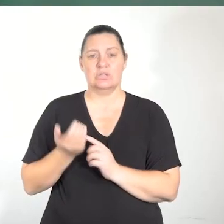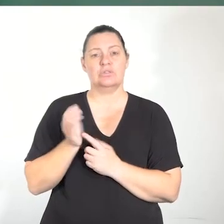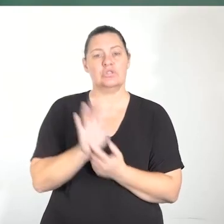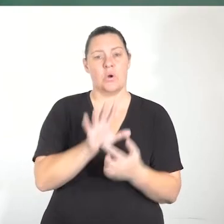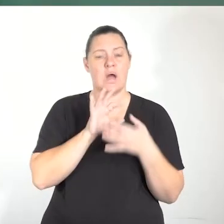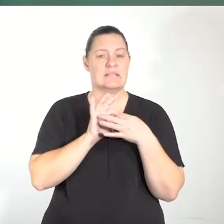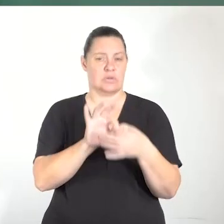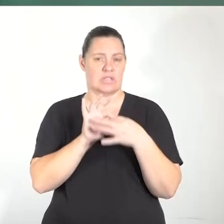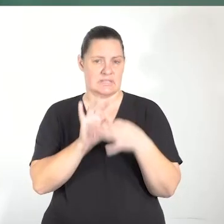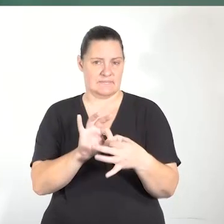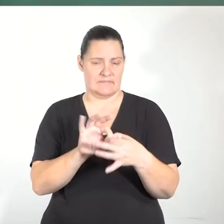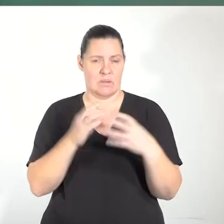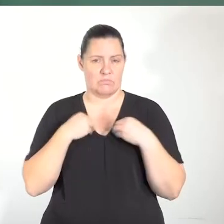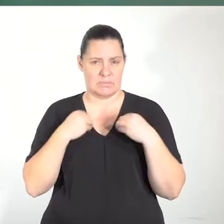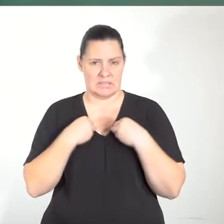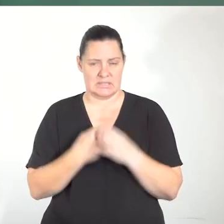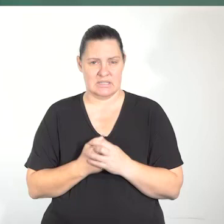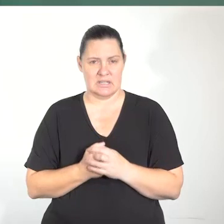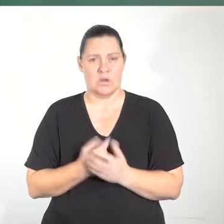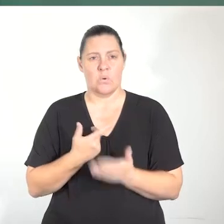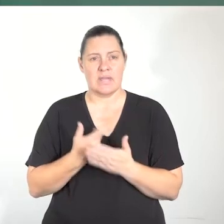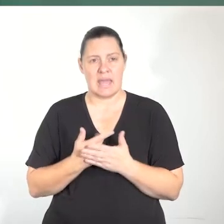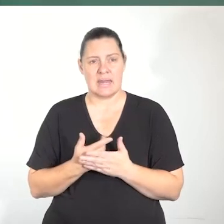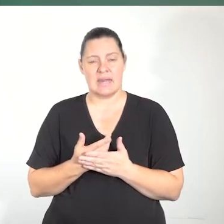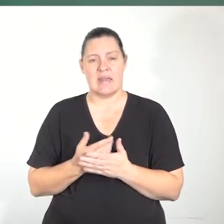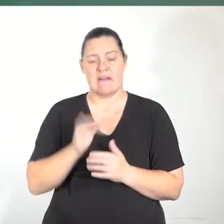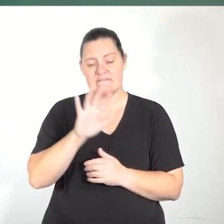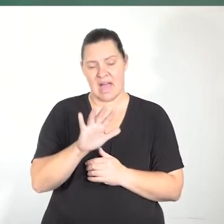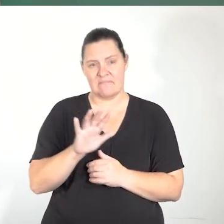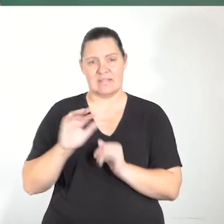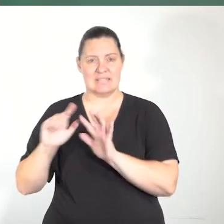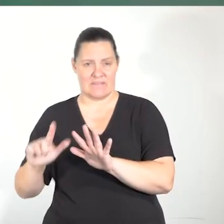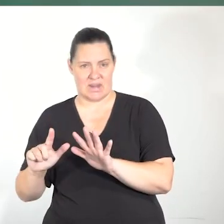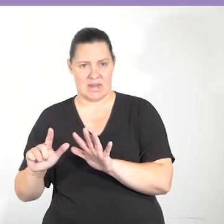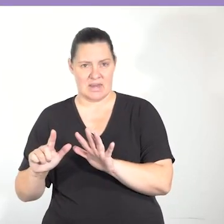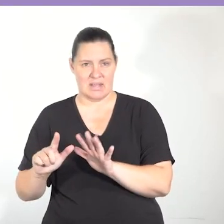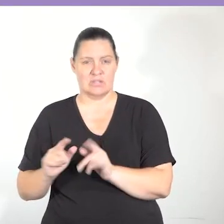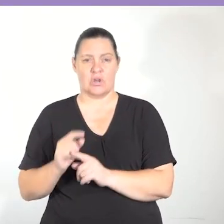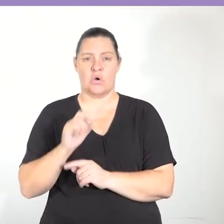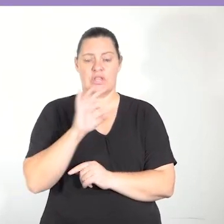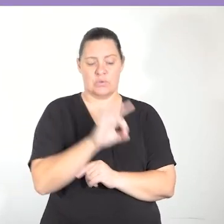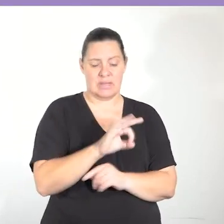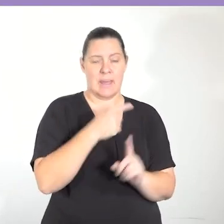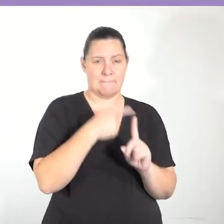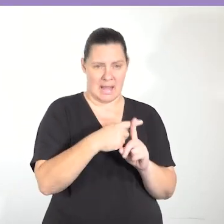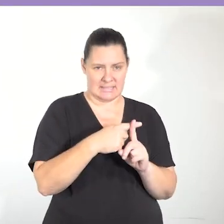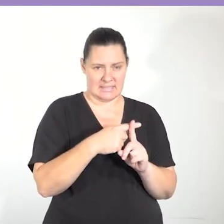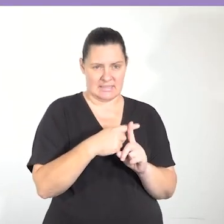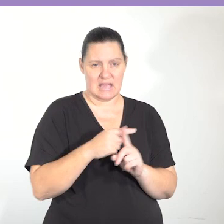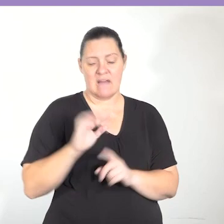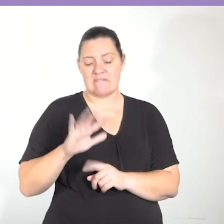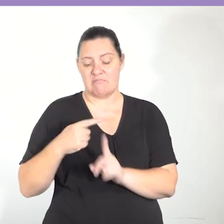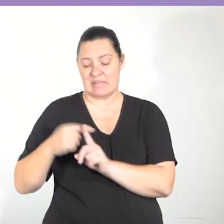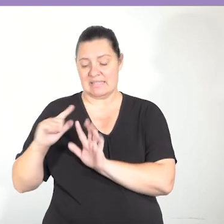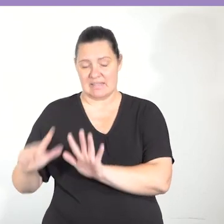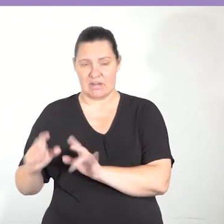our associative property, we can associate the 5 and the 7 to say that 3 plus, we know that 5 plus